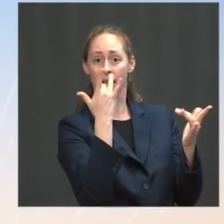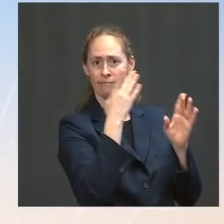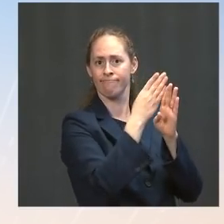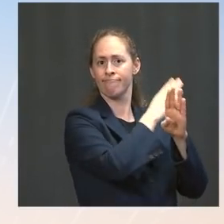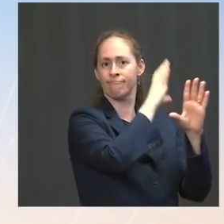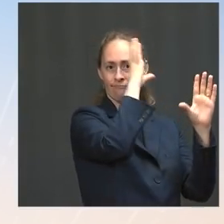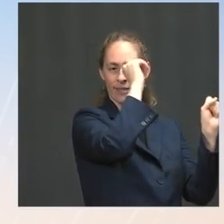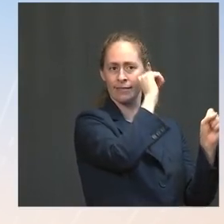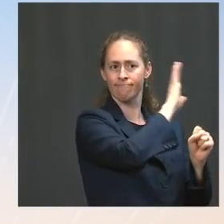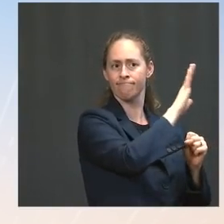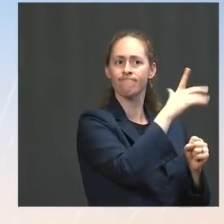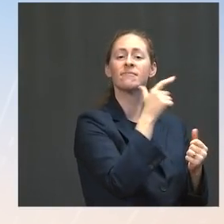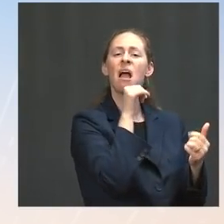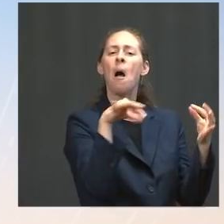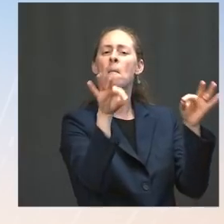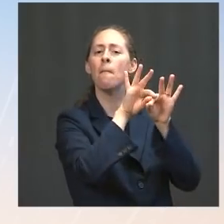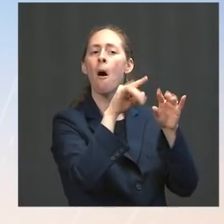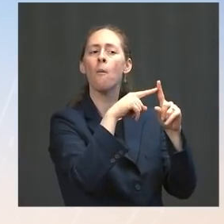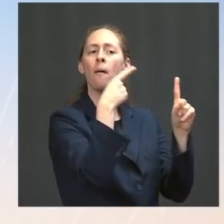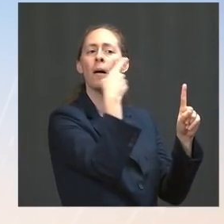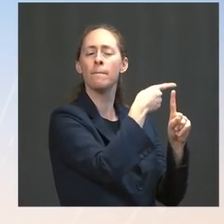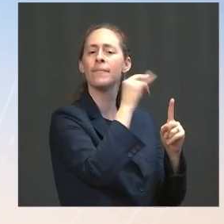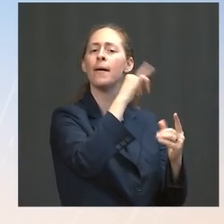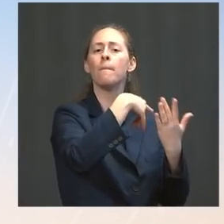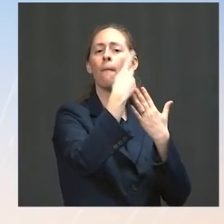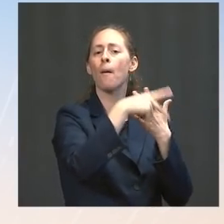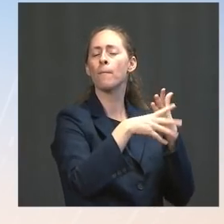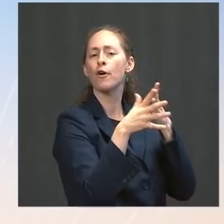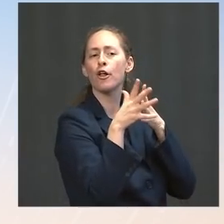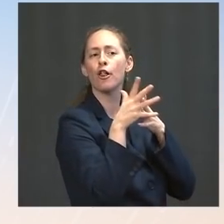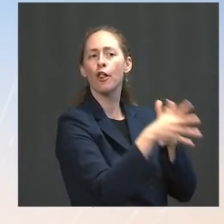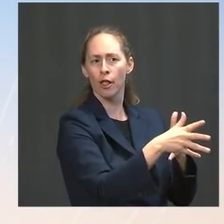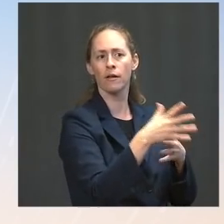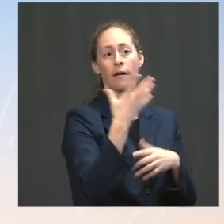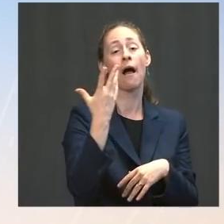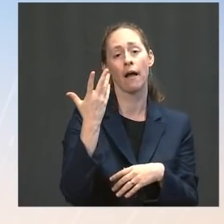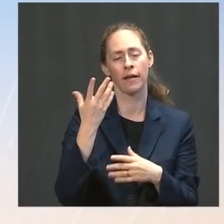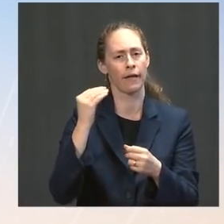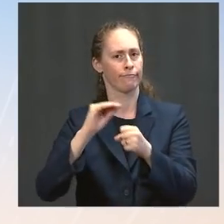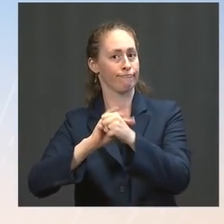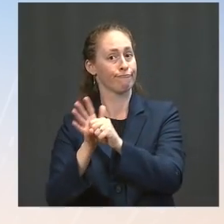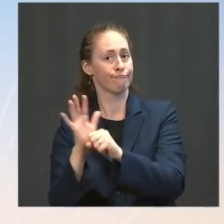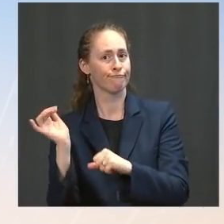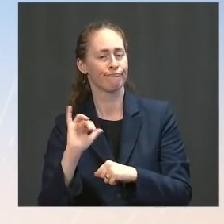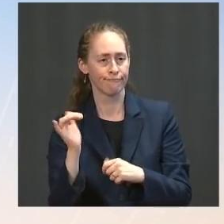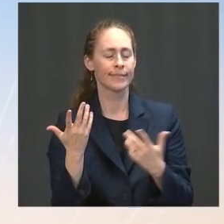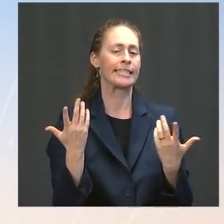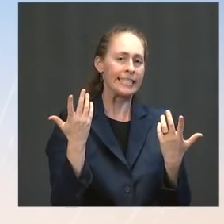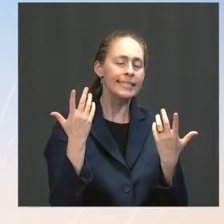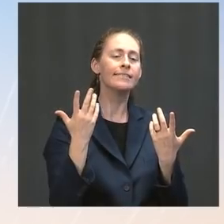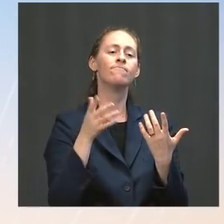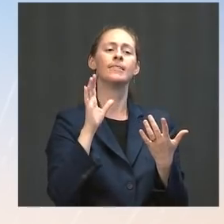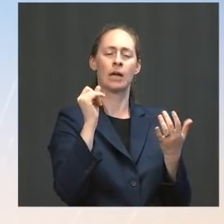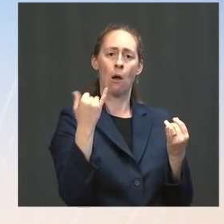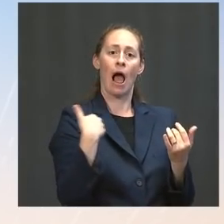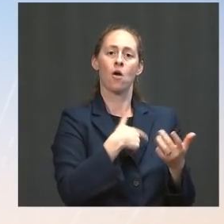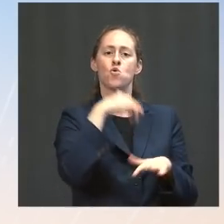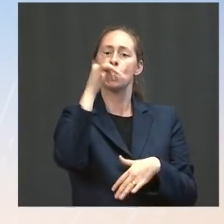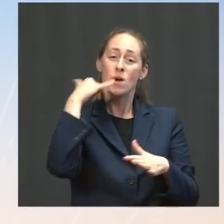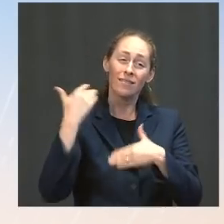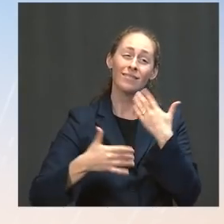yesterday. But not on the number of Afghans that have arrived at these military bases. Do you have a specific breakdown on the numbers of people